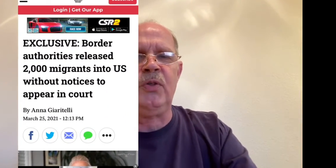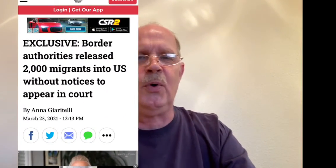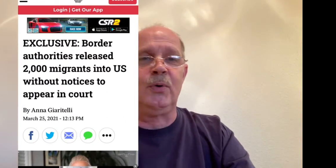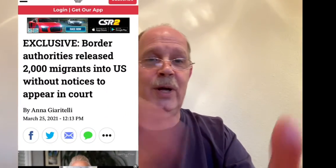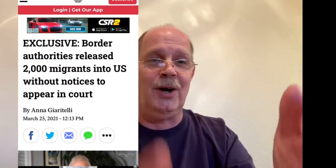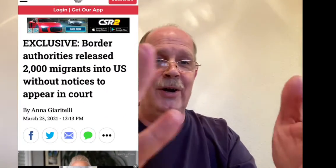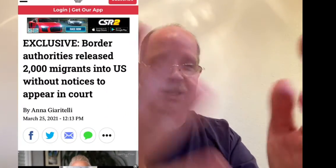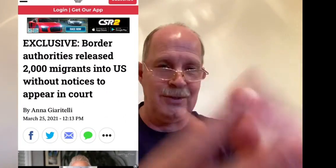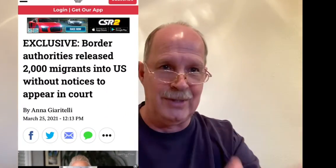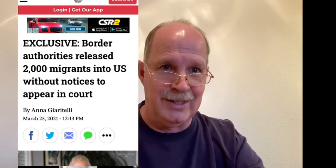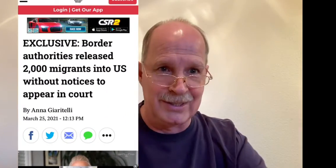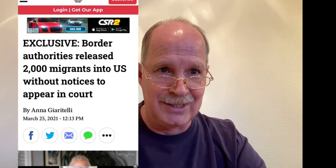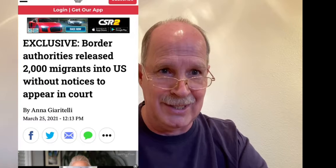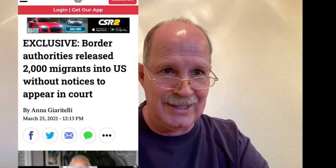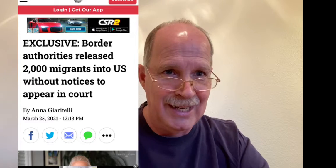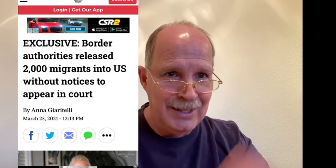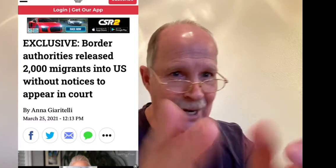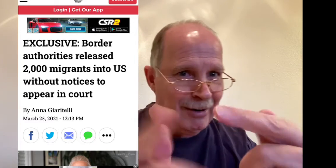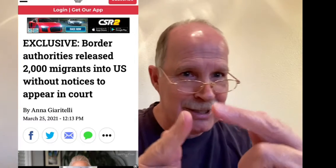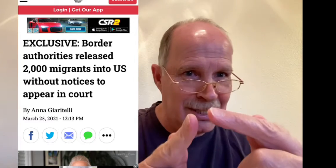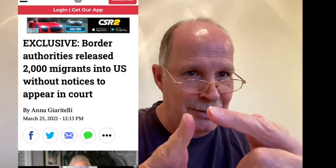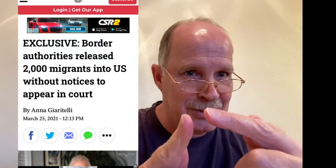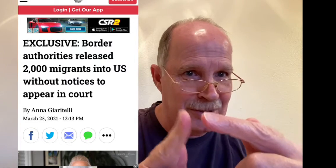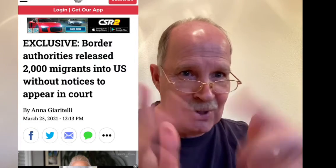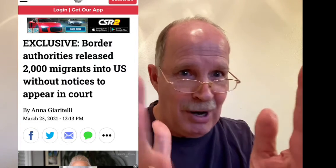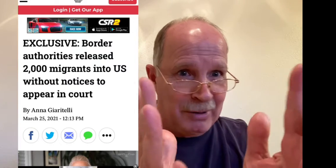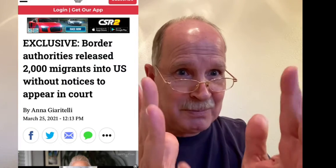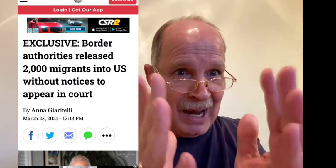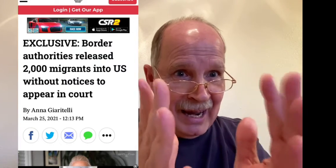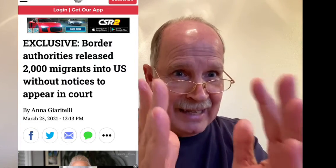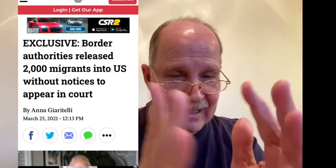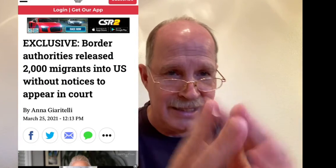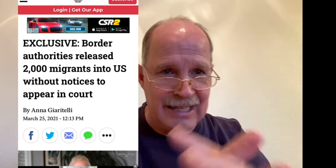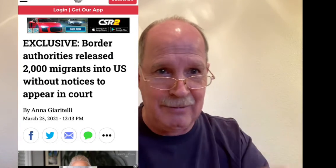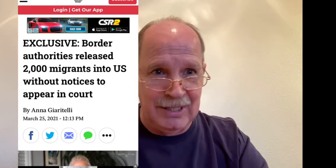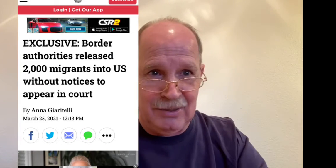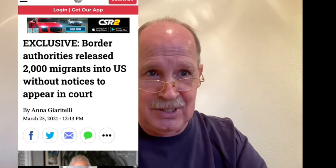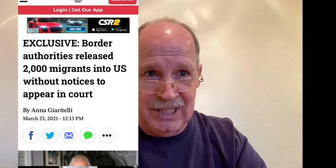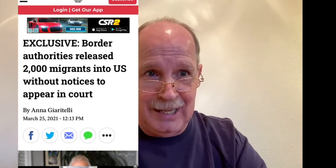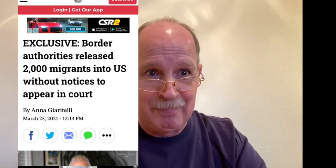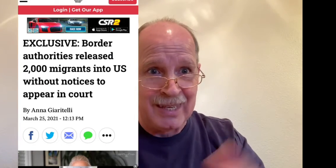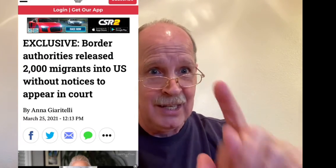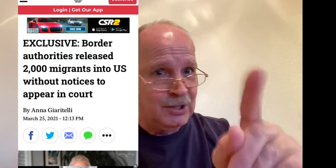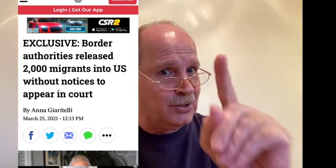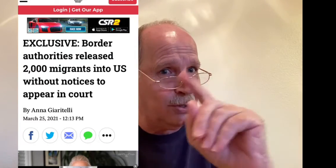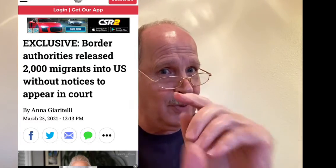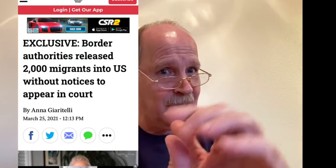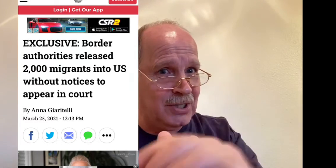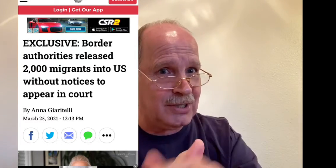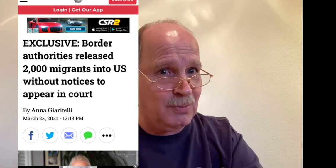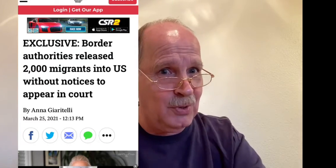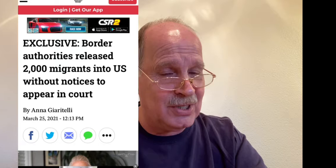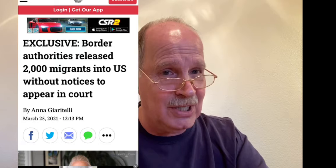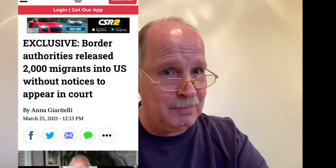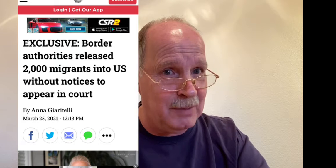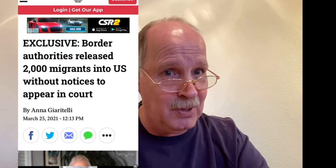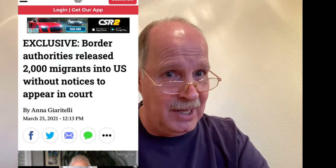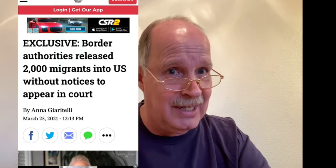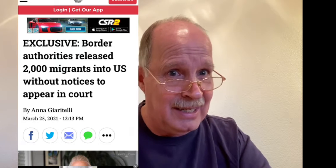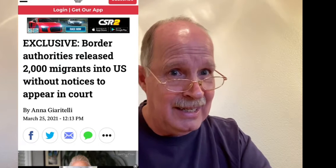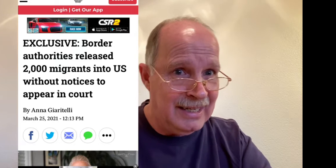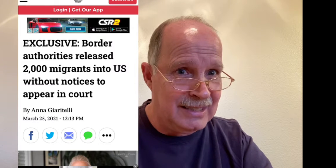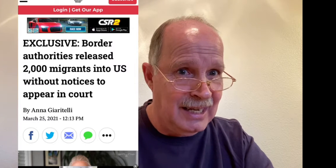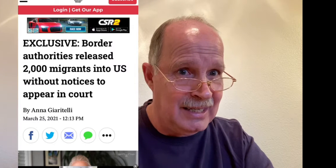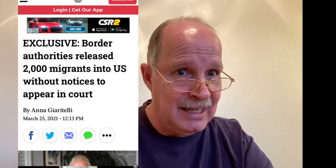Border Authority, we already knew this. See, their exclusives are always behind us. Have you noticed that? You should watch us more and tell people,